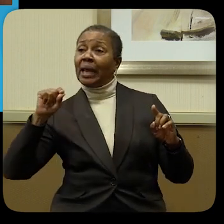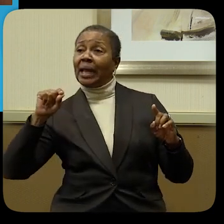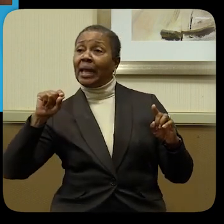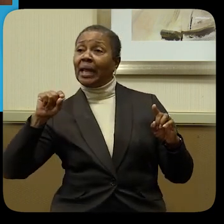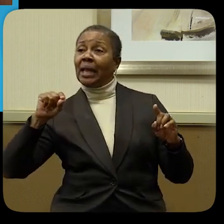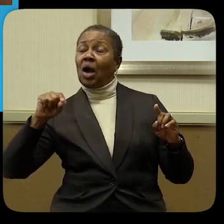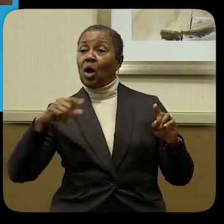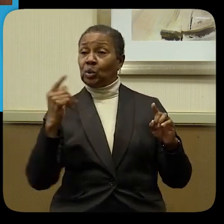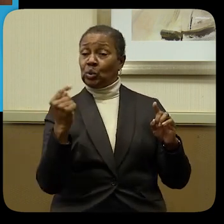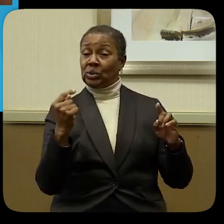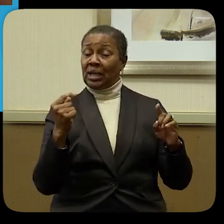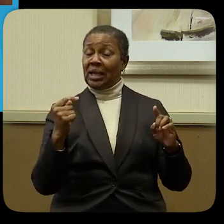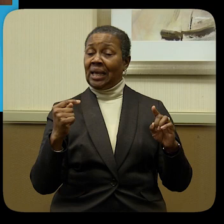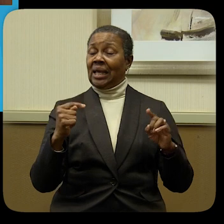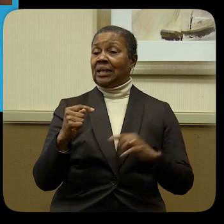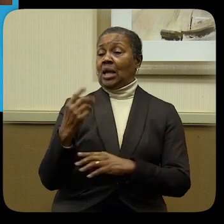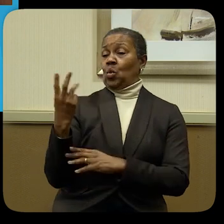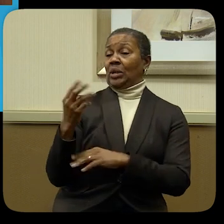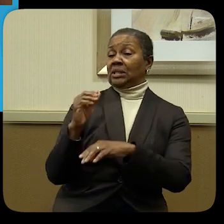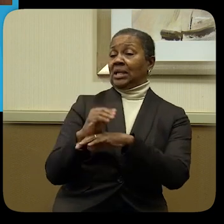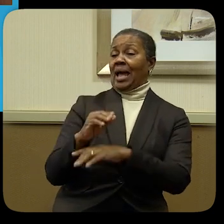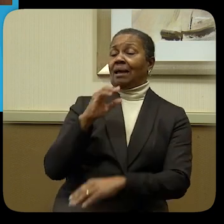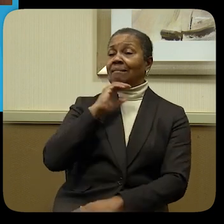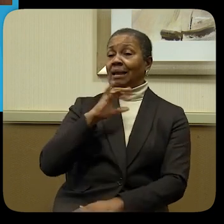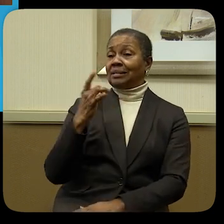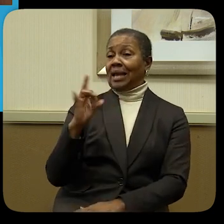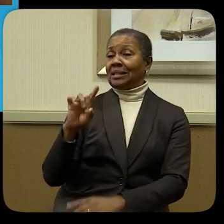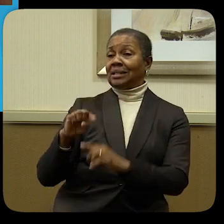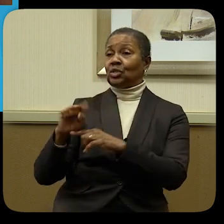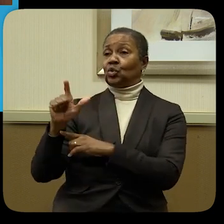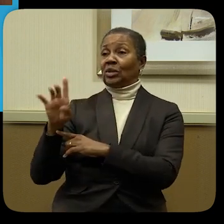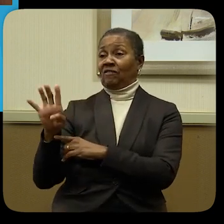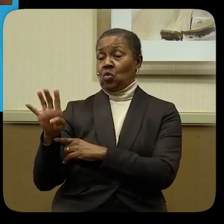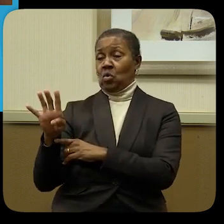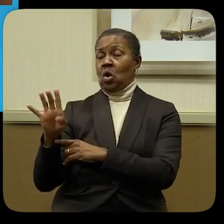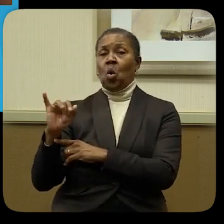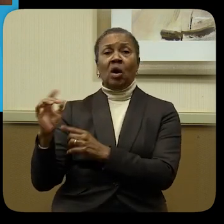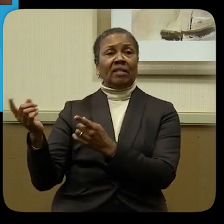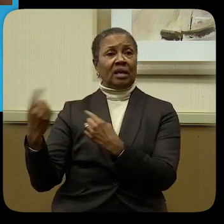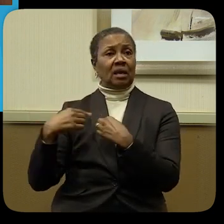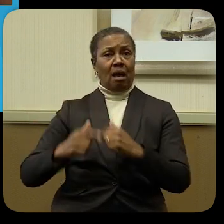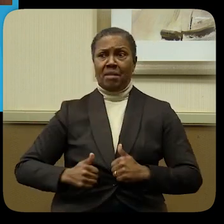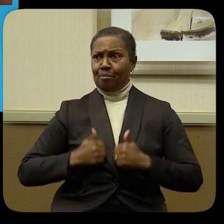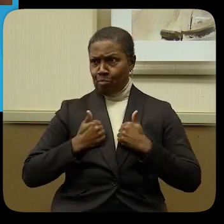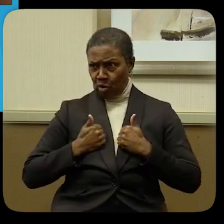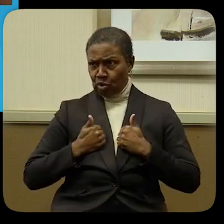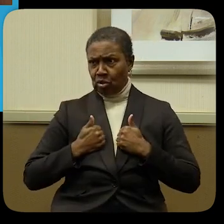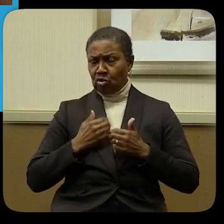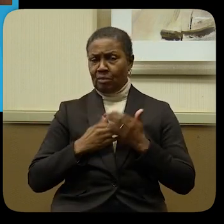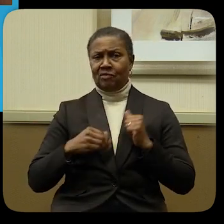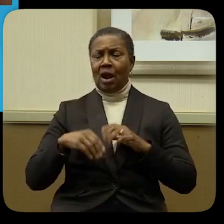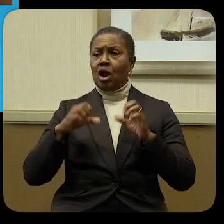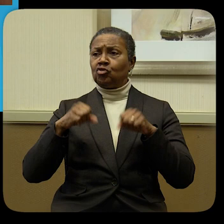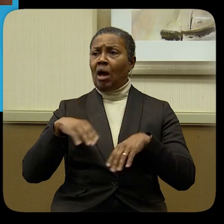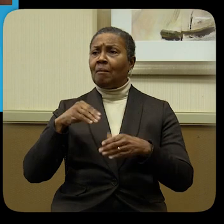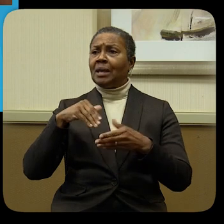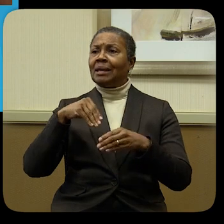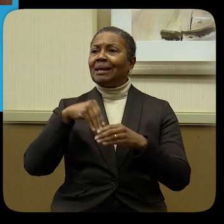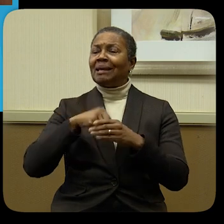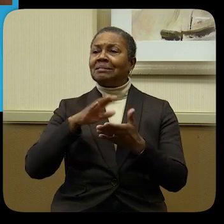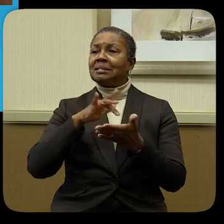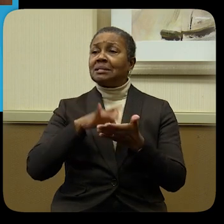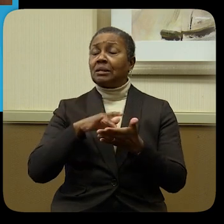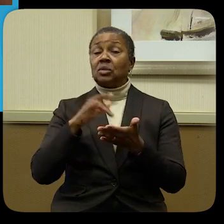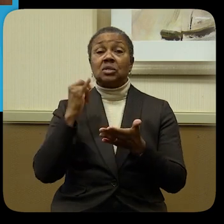18 to 24 on Wednesday nights. Or they can come in person to some of our drop-in centers. If you want to